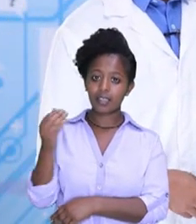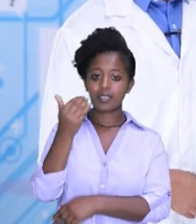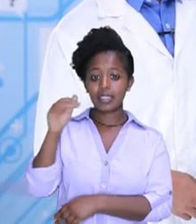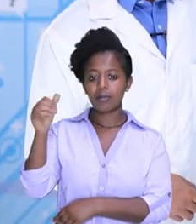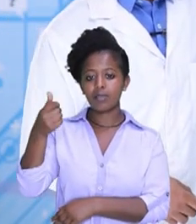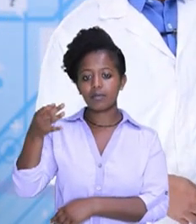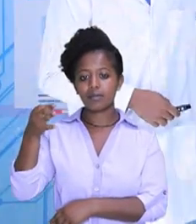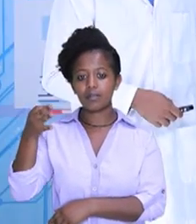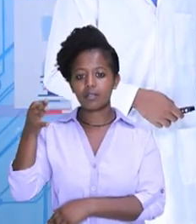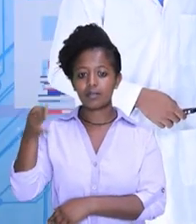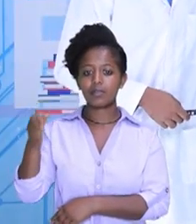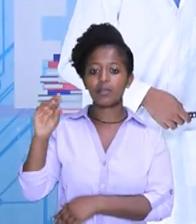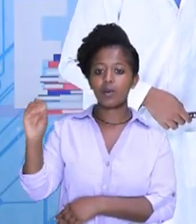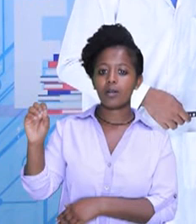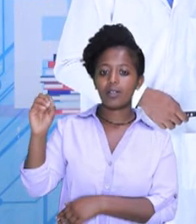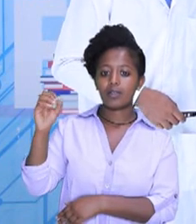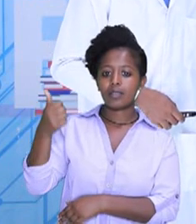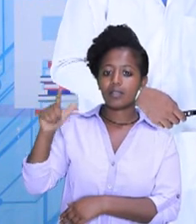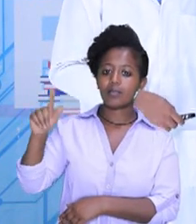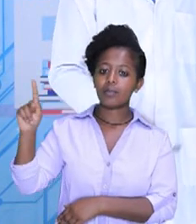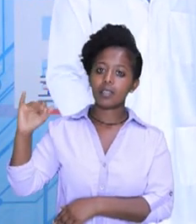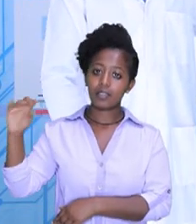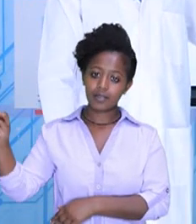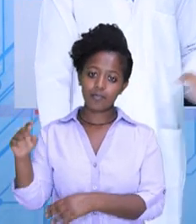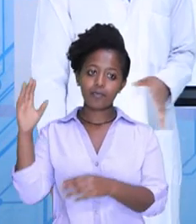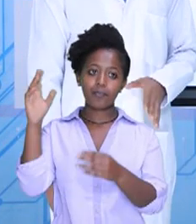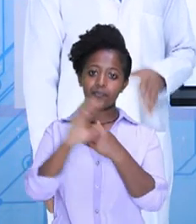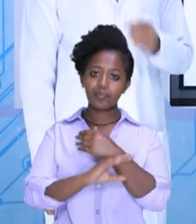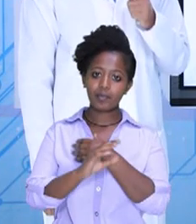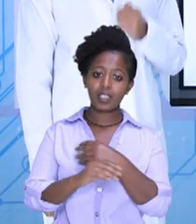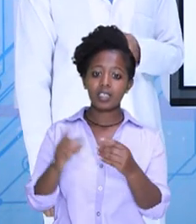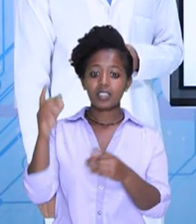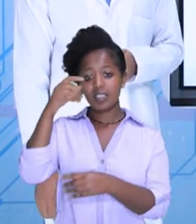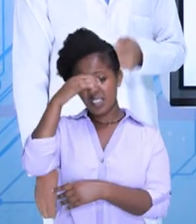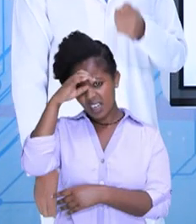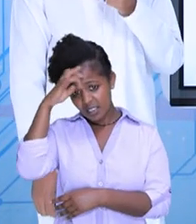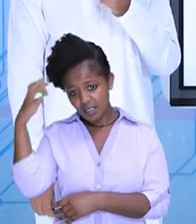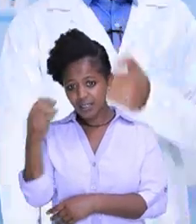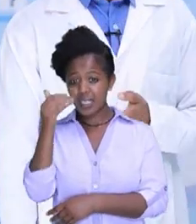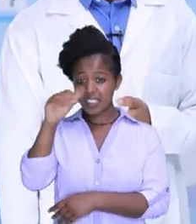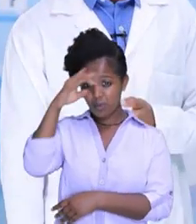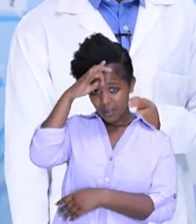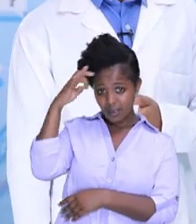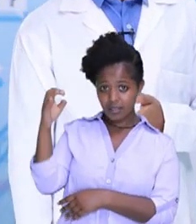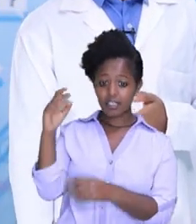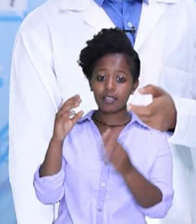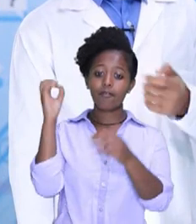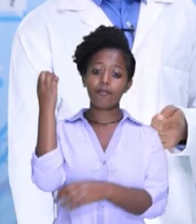red part, if you see this one, on the red parts of the country, you can find the desert and semi-desert